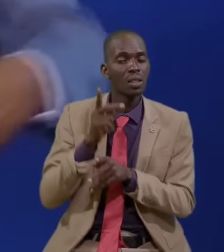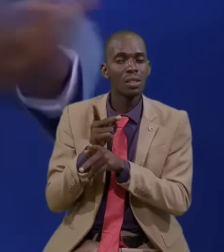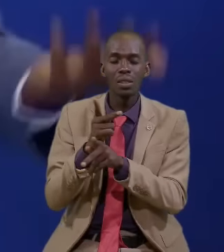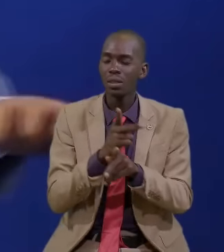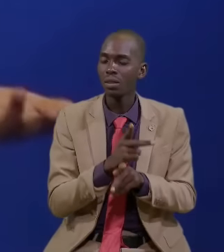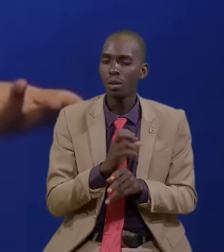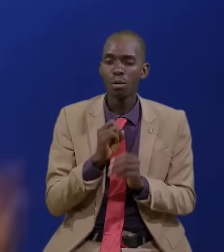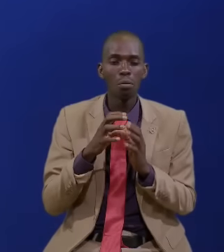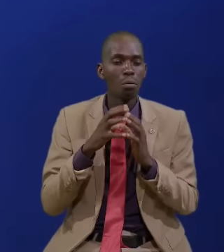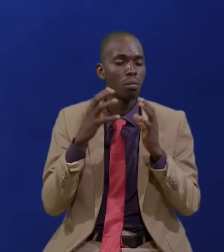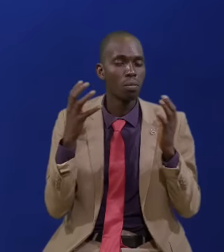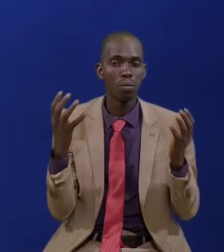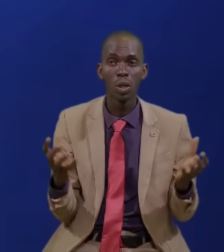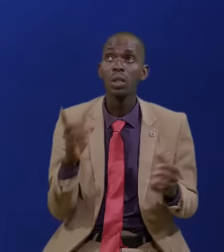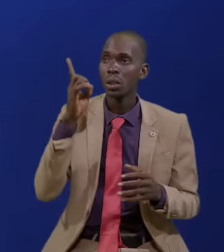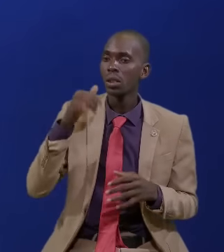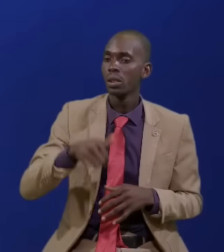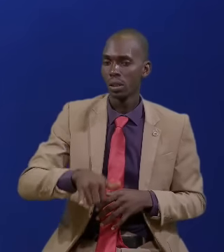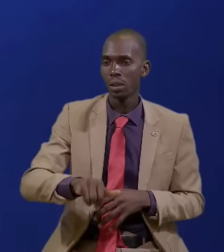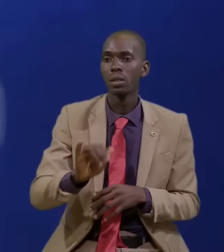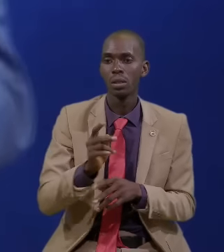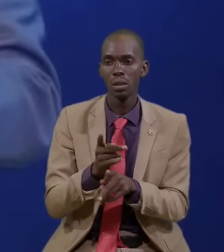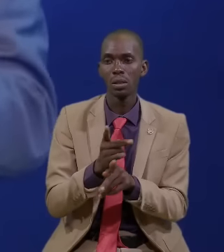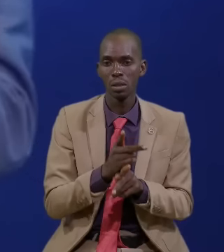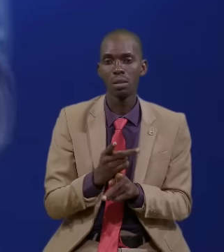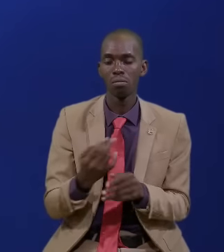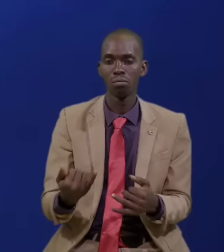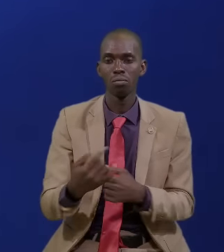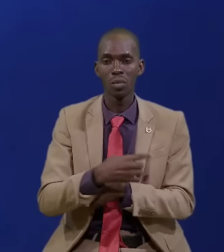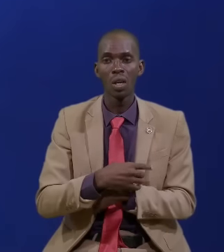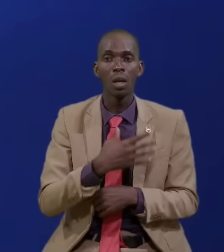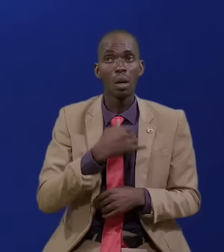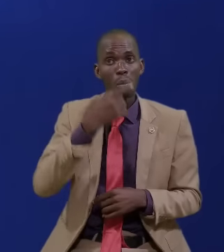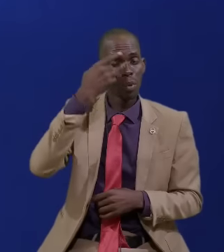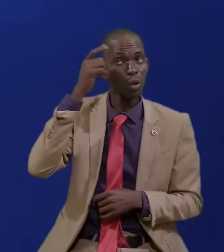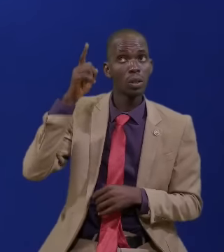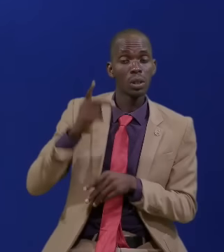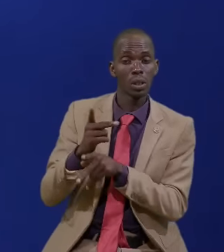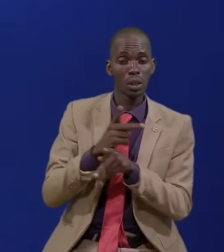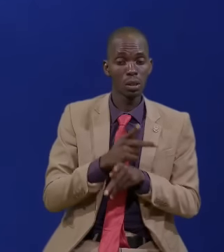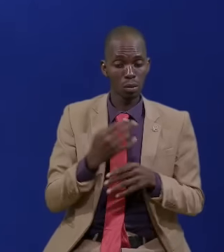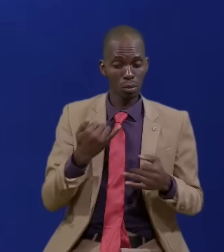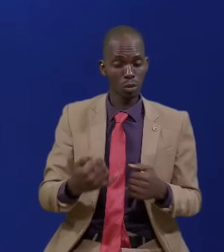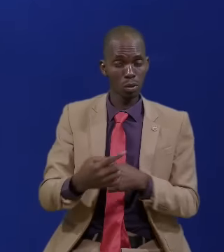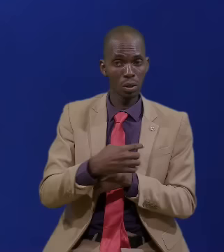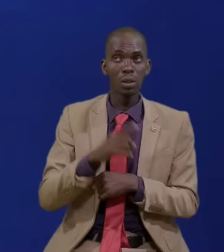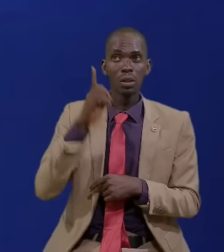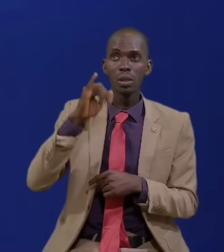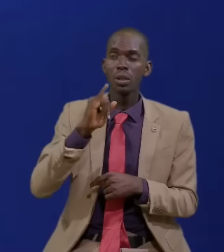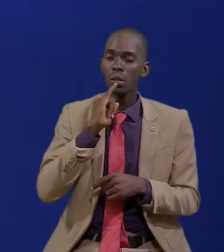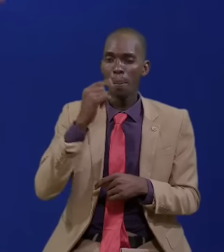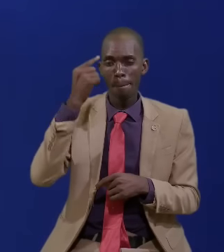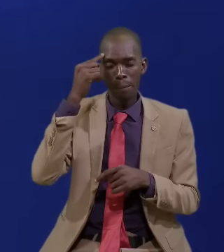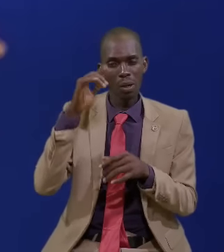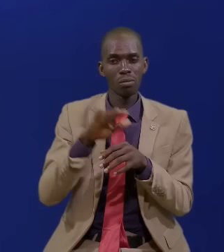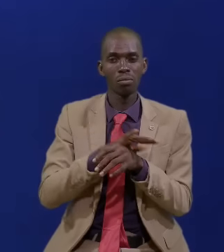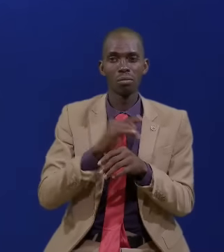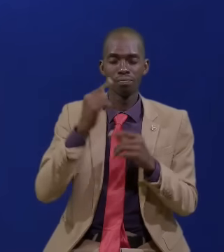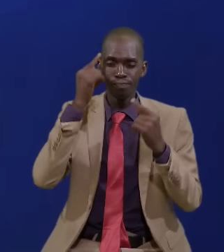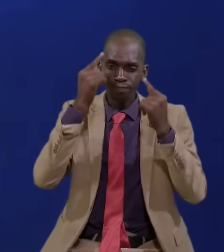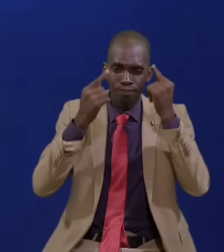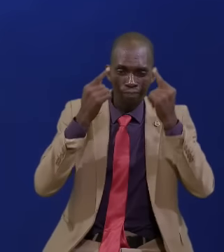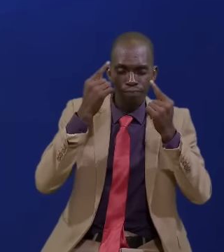much, and he still cares today. And because he cares today, he's considerate, and he